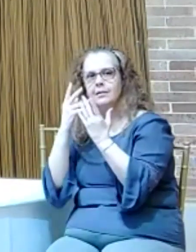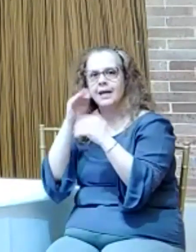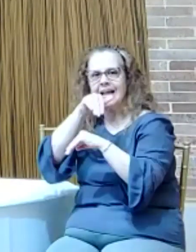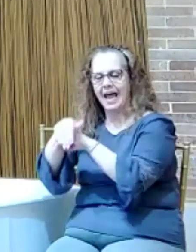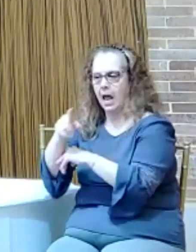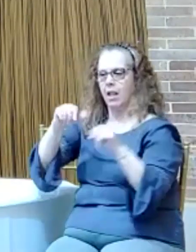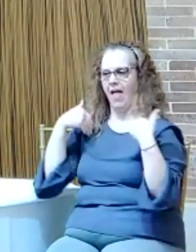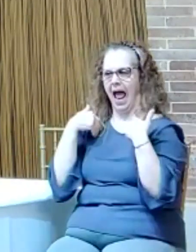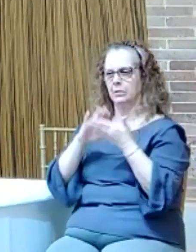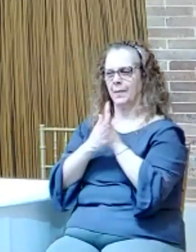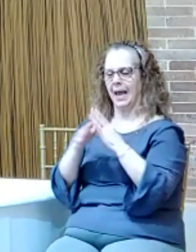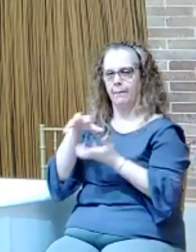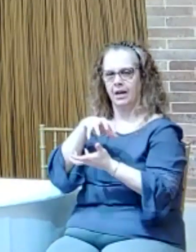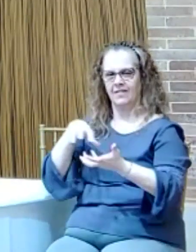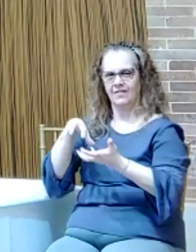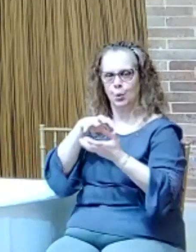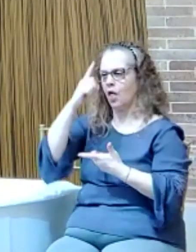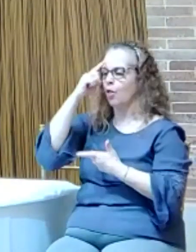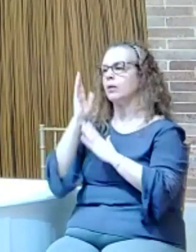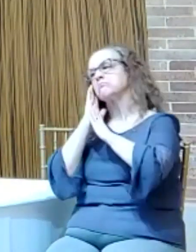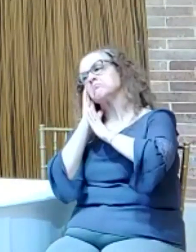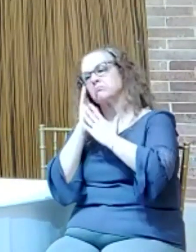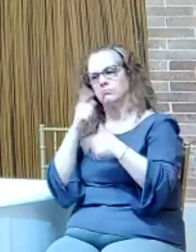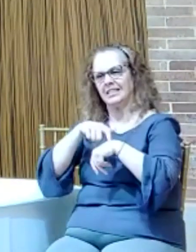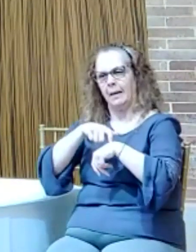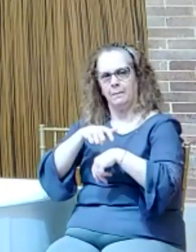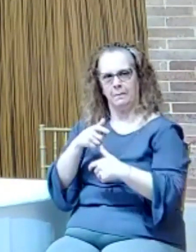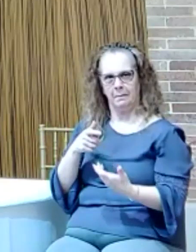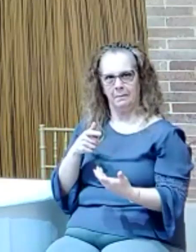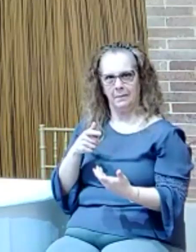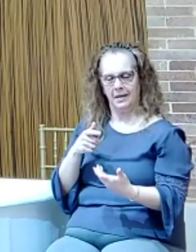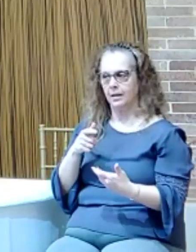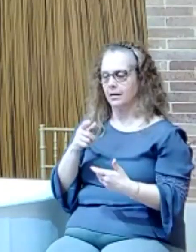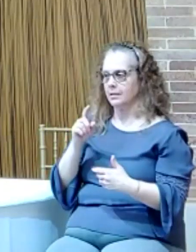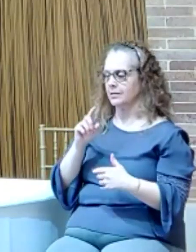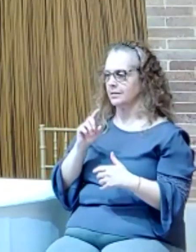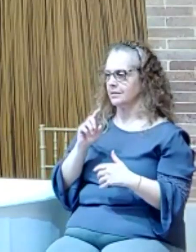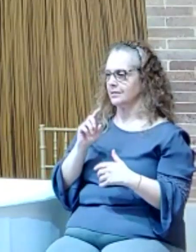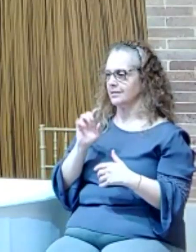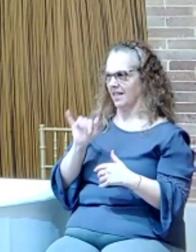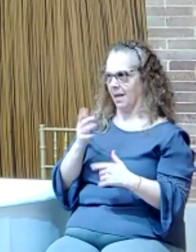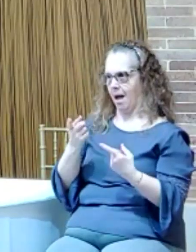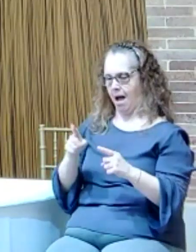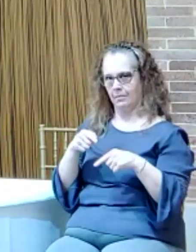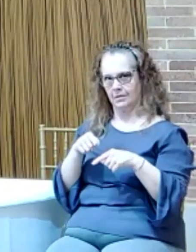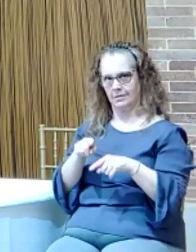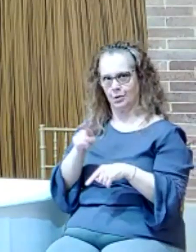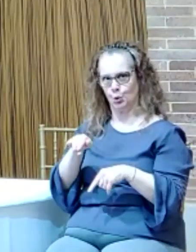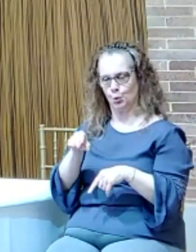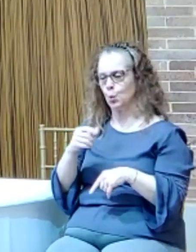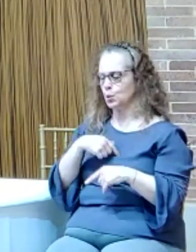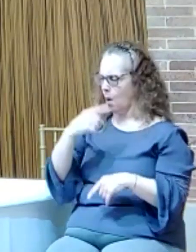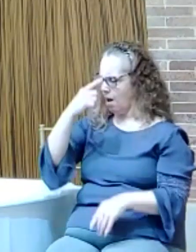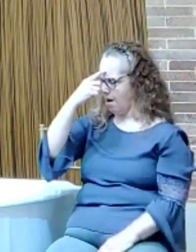confused uh and thought it was time to go to bed and um and and sought shelter and you know it made me